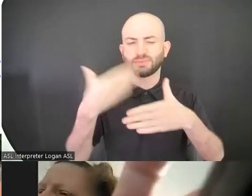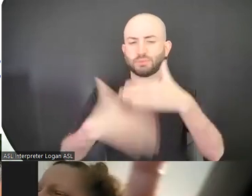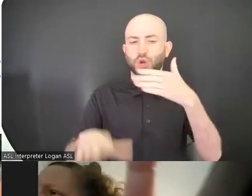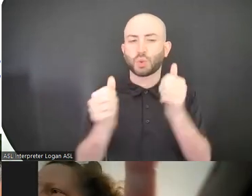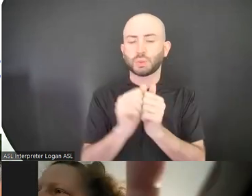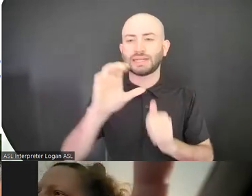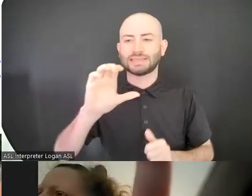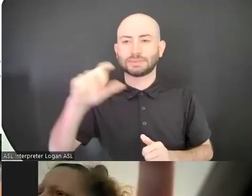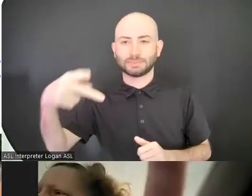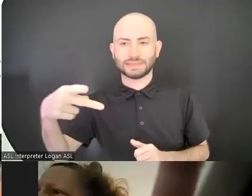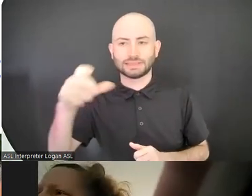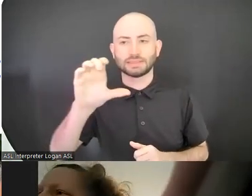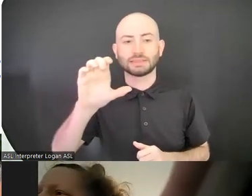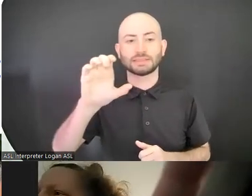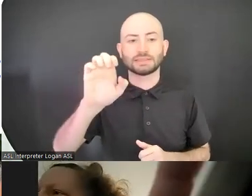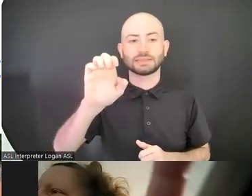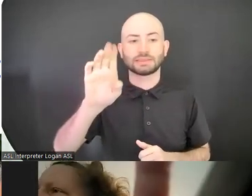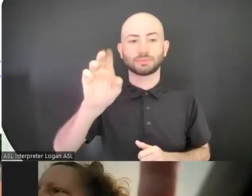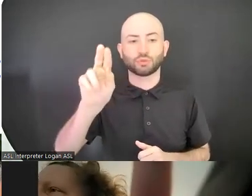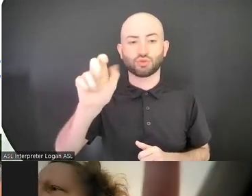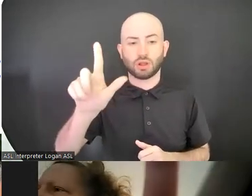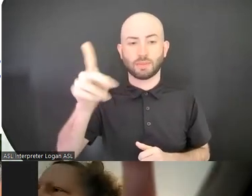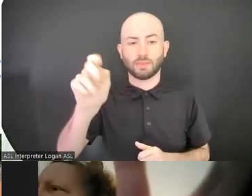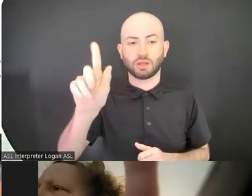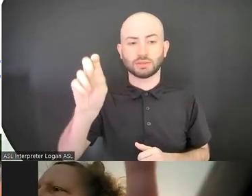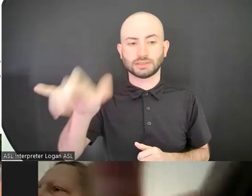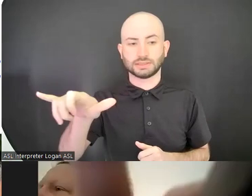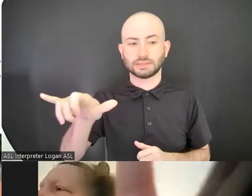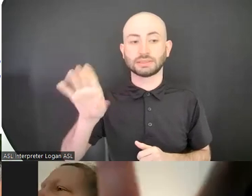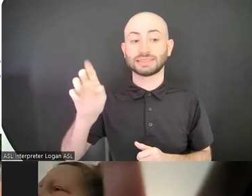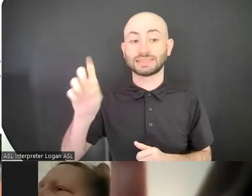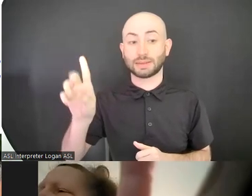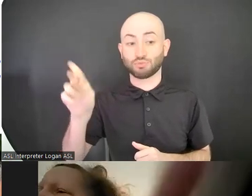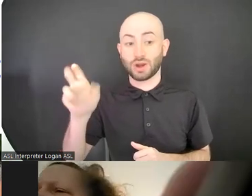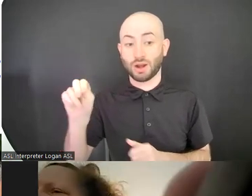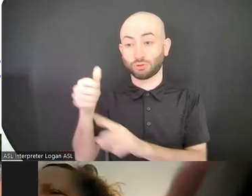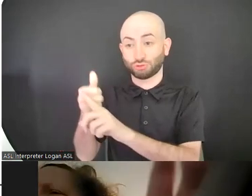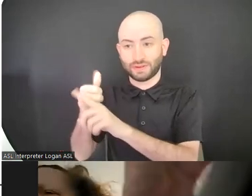card captioner thank you deb with that out of the